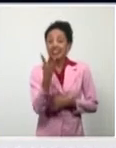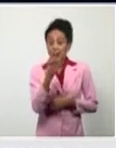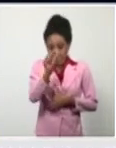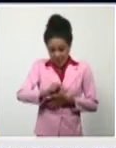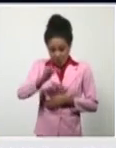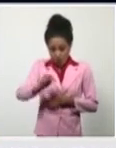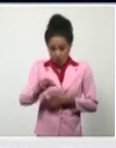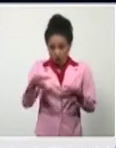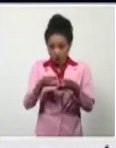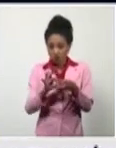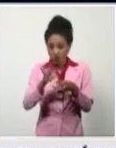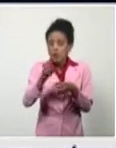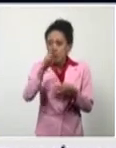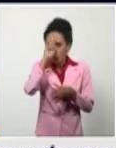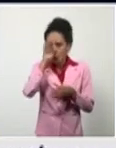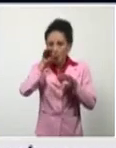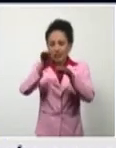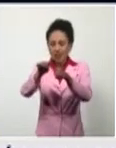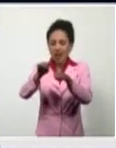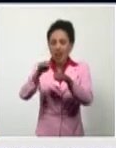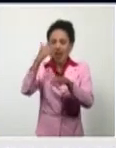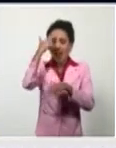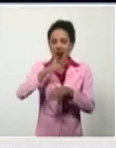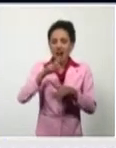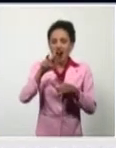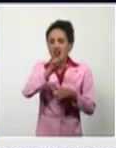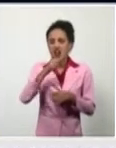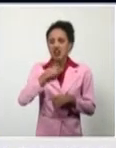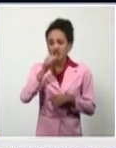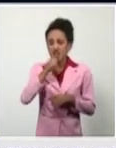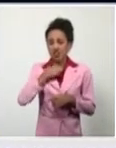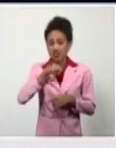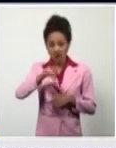Allende Hospital here in Havana.